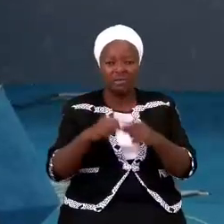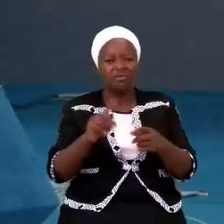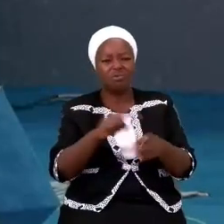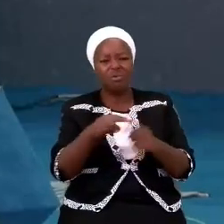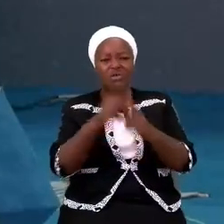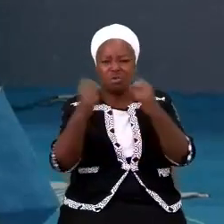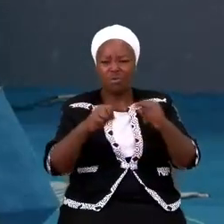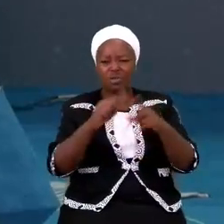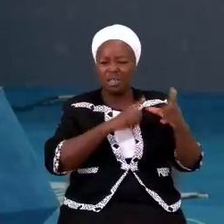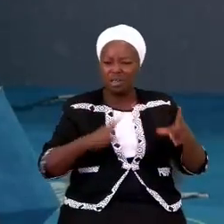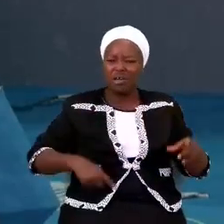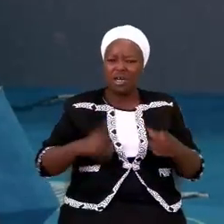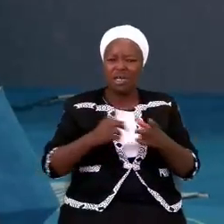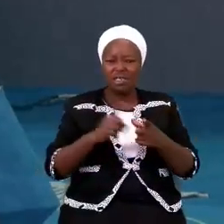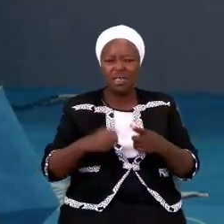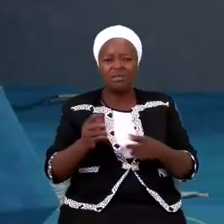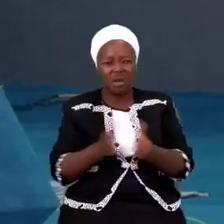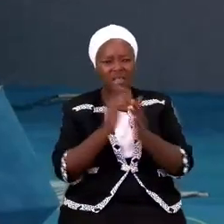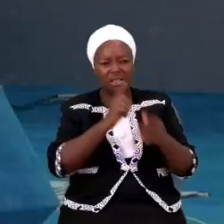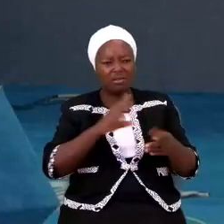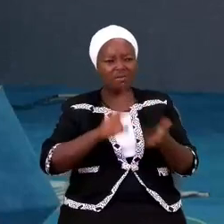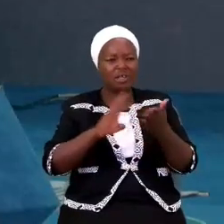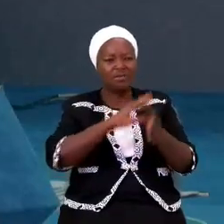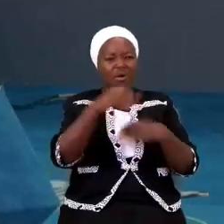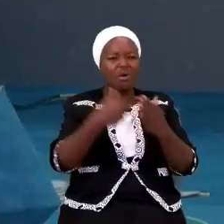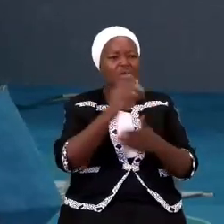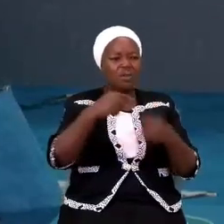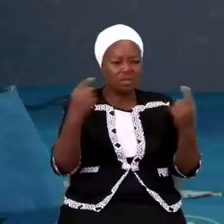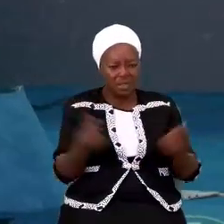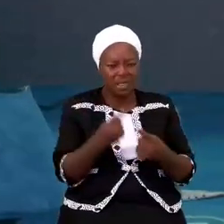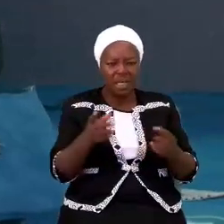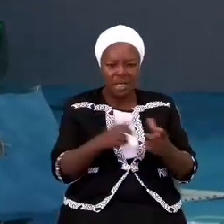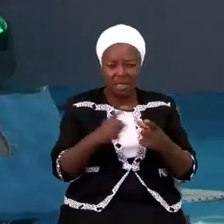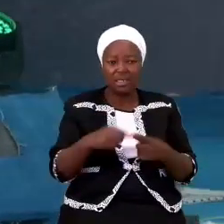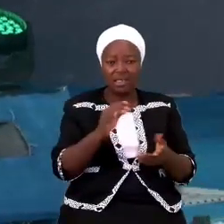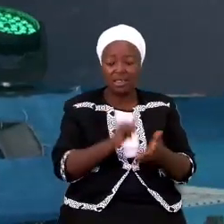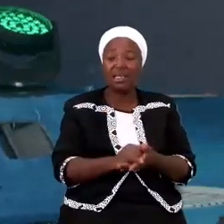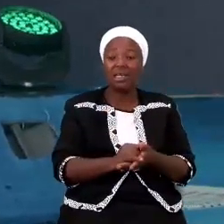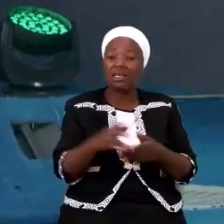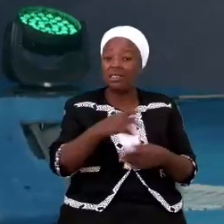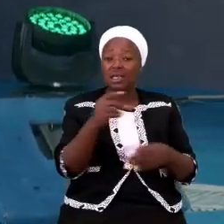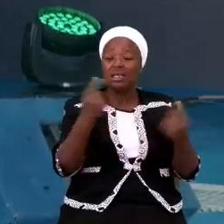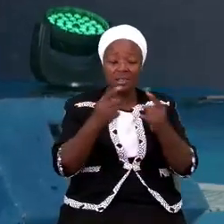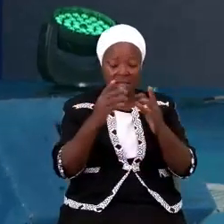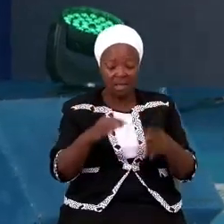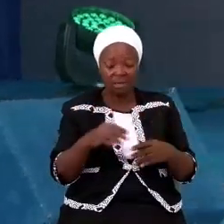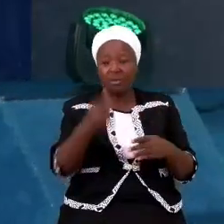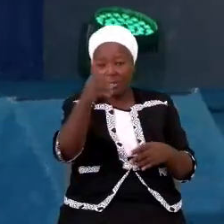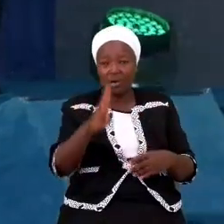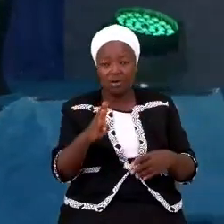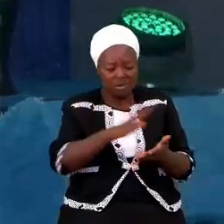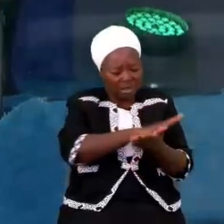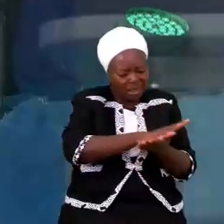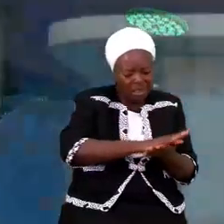you come to the Lord and your life becomes new completely, if any man be in Christ, he is a new creature.